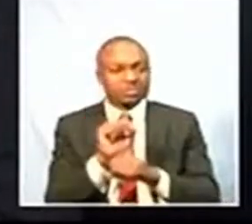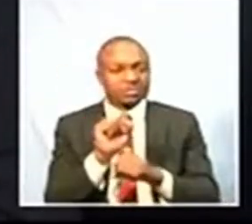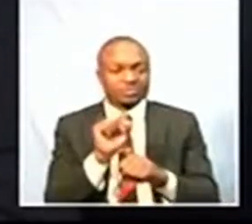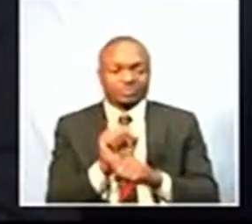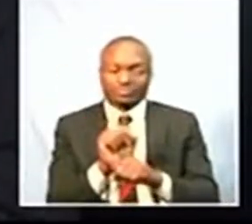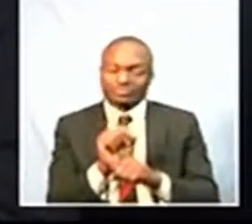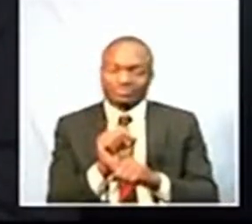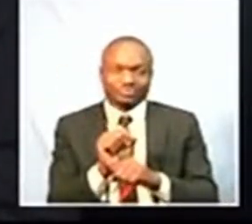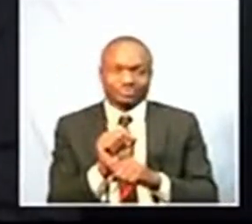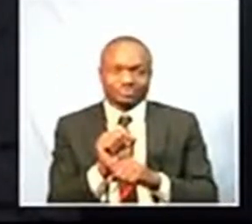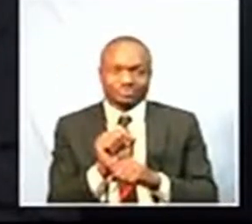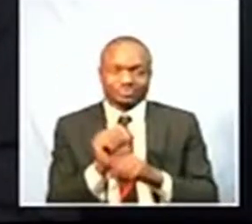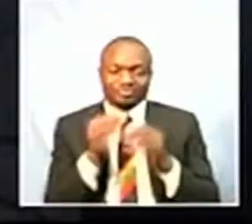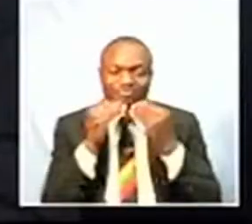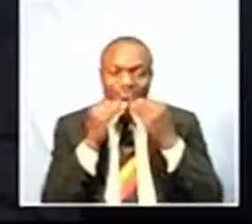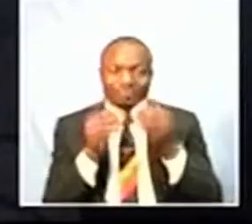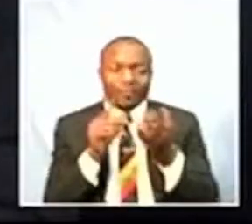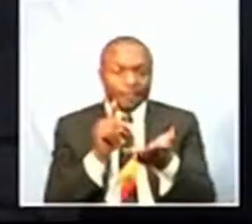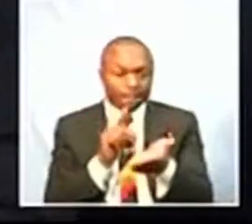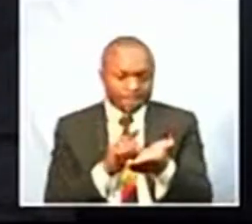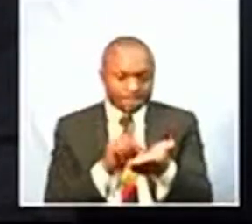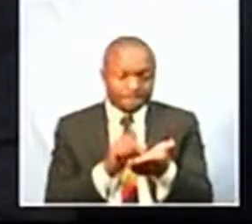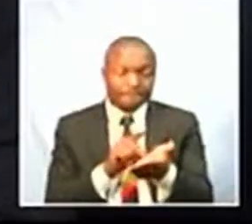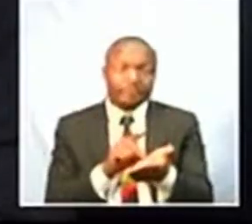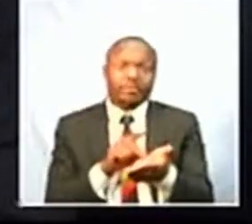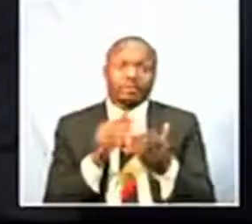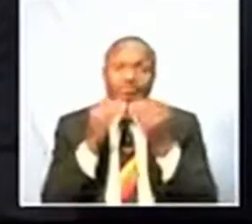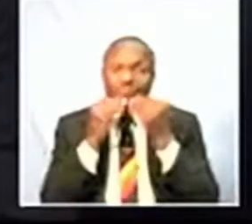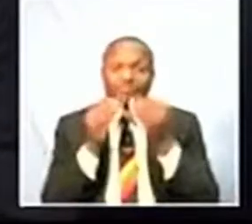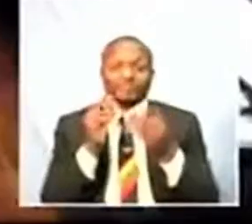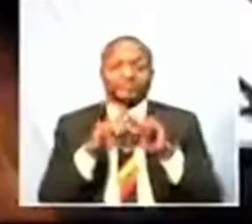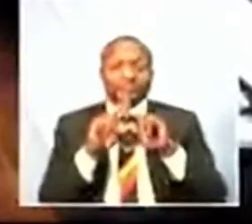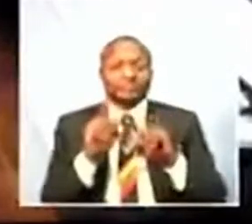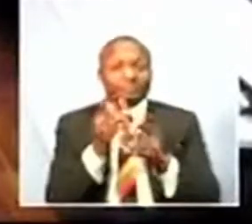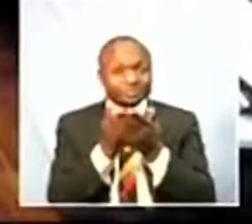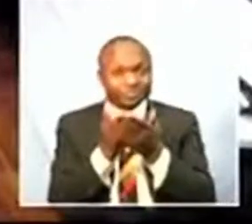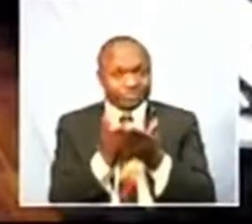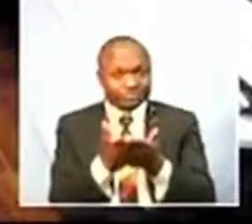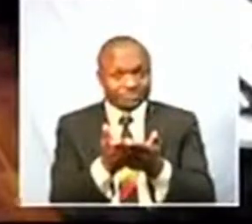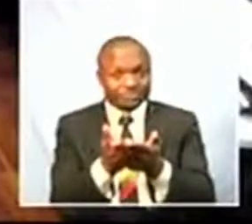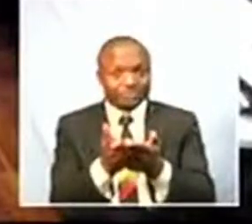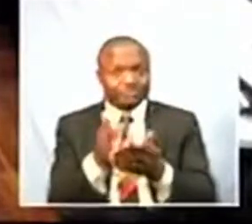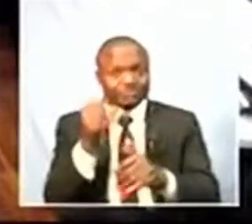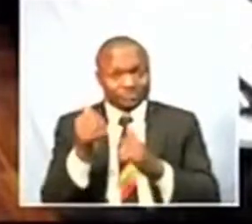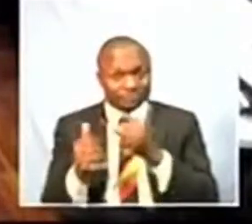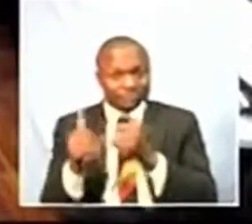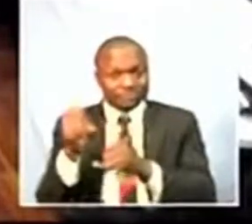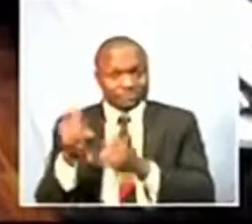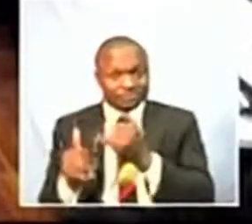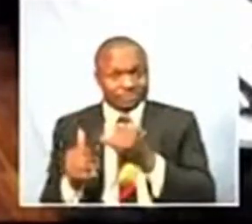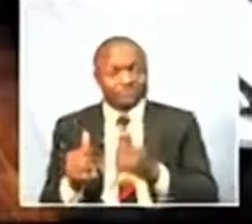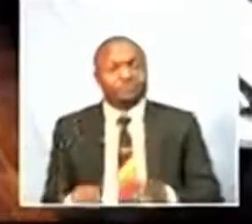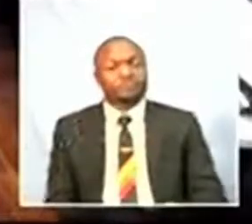site. Thank you, Doc. Thank you so much. Submit. I think in conclusion,